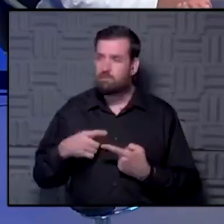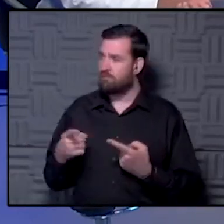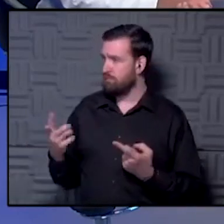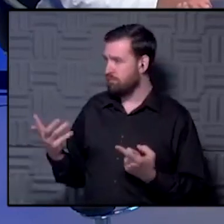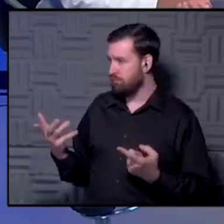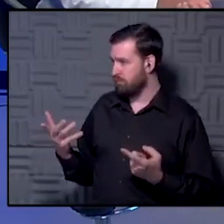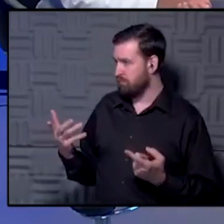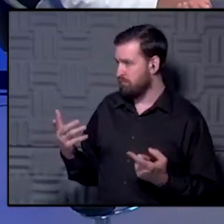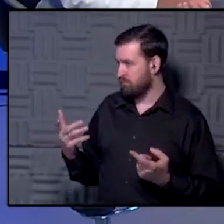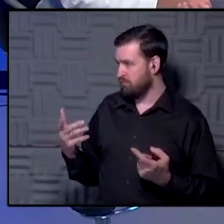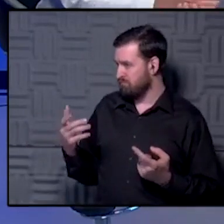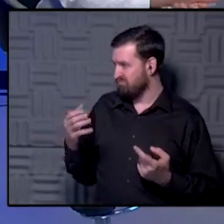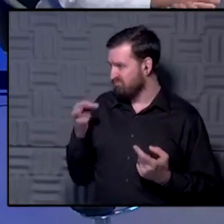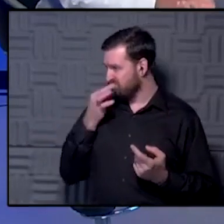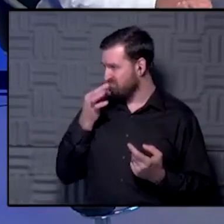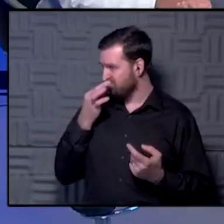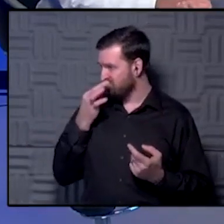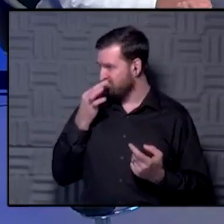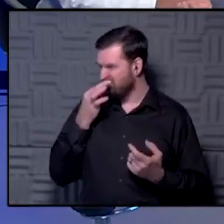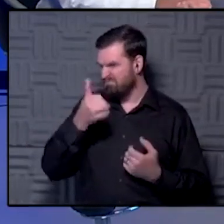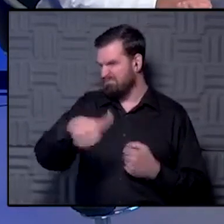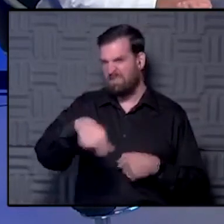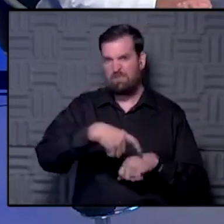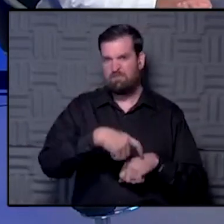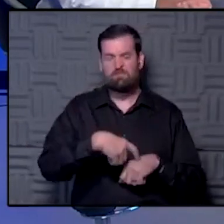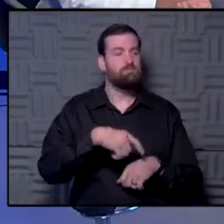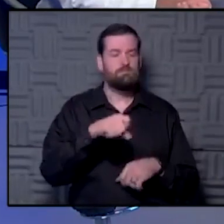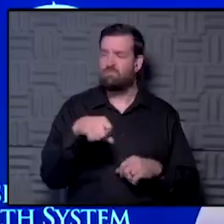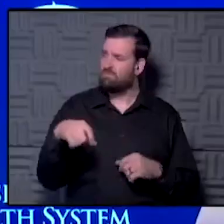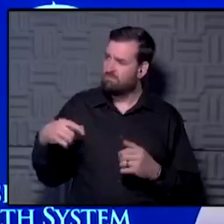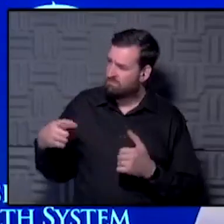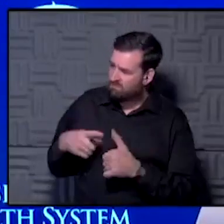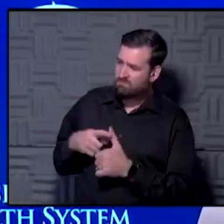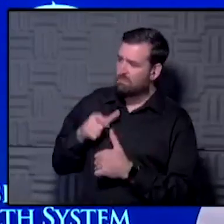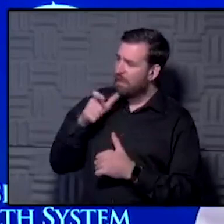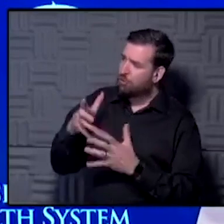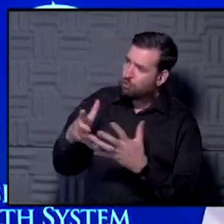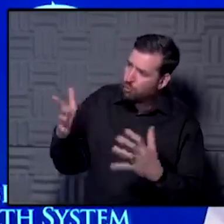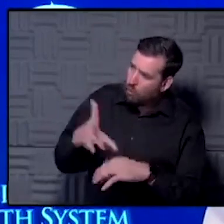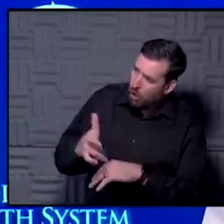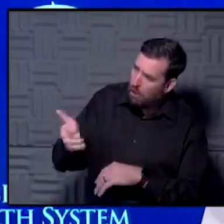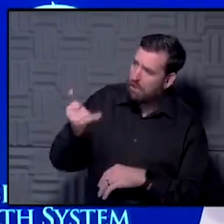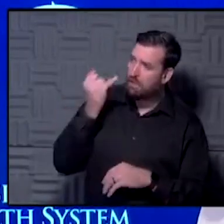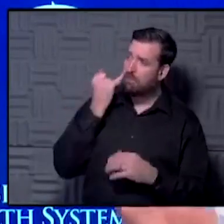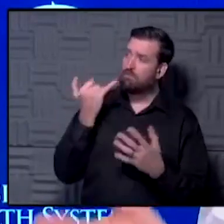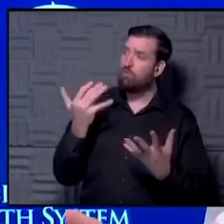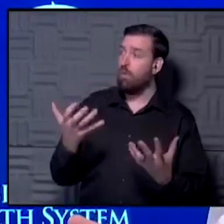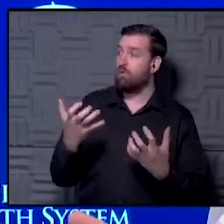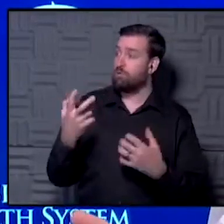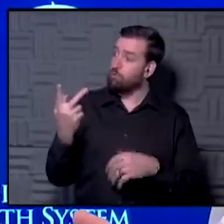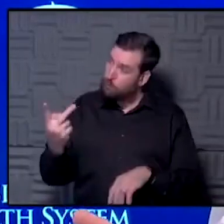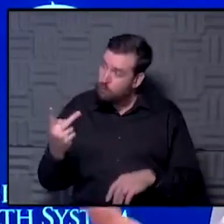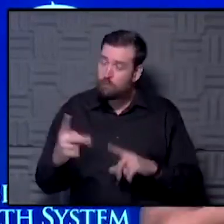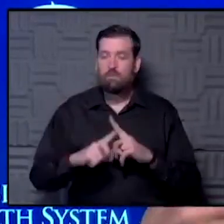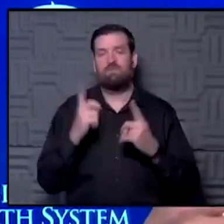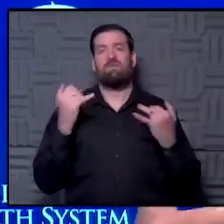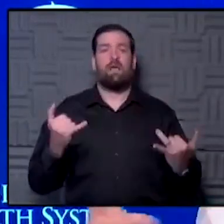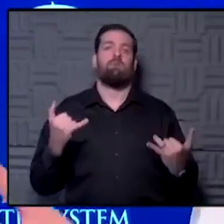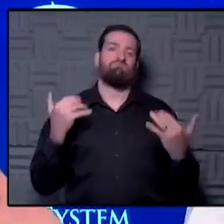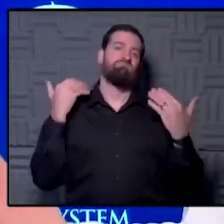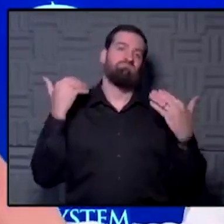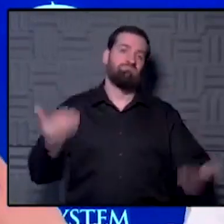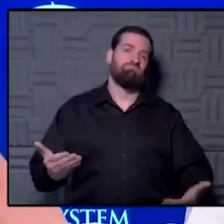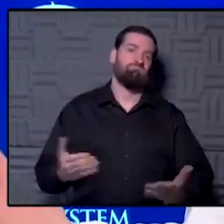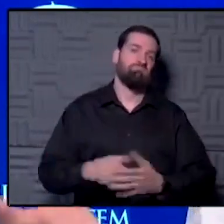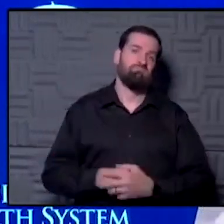it. I think Yeah. we're probably getting to that point now, Yep. Dana, that any time. Yep. Initially we said don't get it too early unless you want to get 2 flu shots. Yeah. But at this point I think we can say, let's